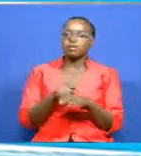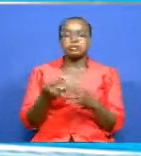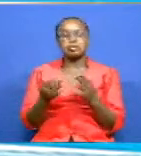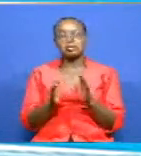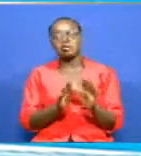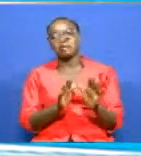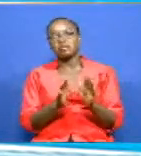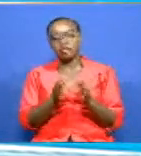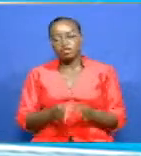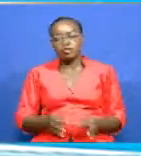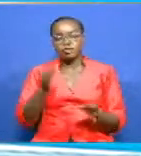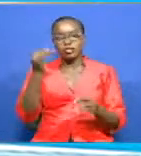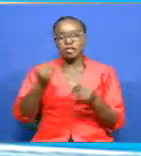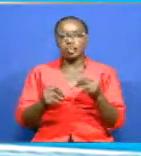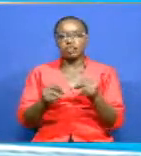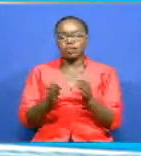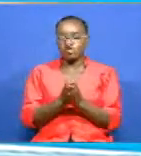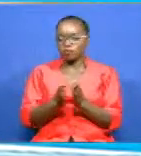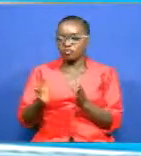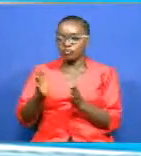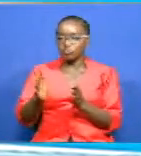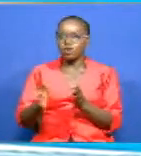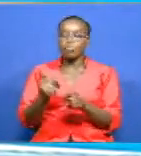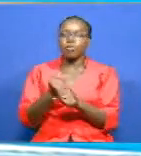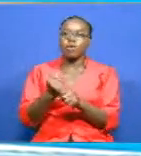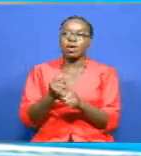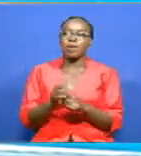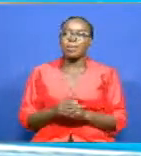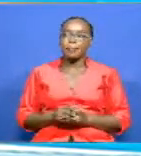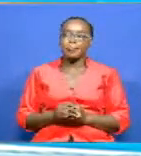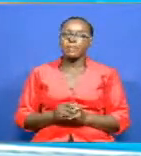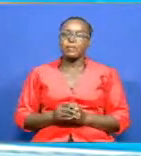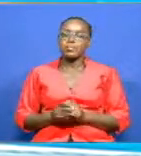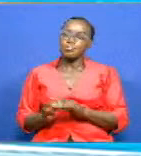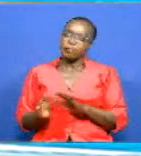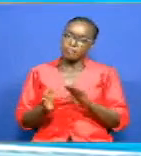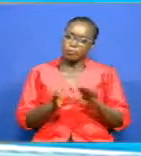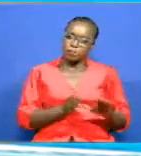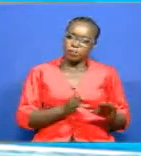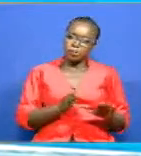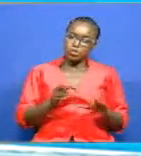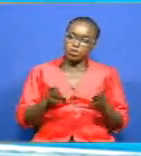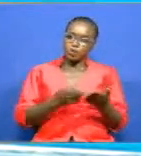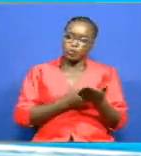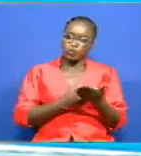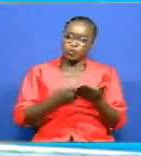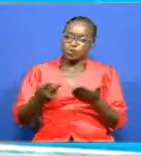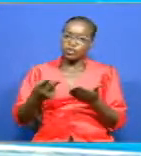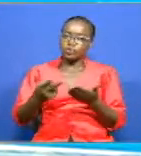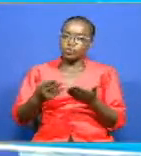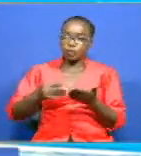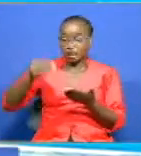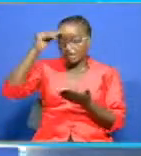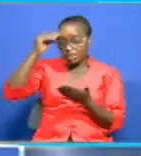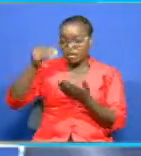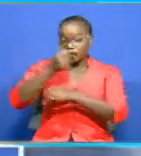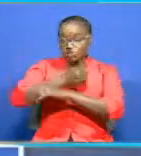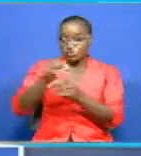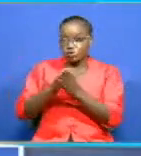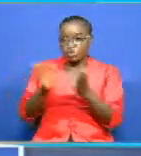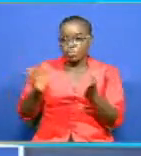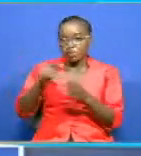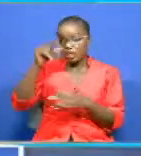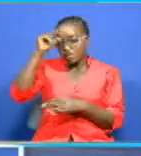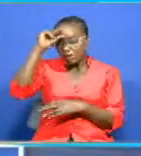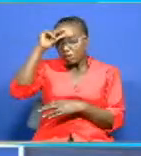the official end of his term. Now, in other news, the second week of learning following the reopening of schools kicked off with the